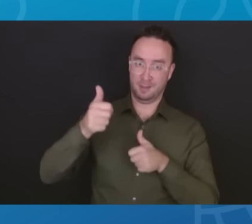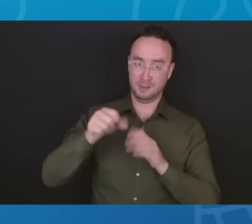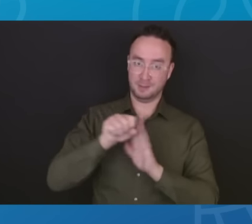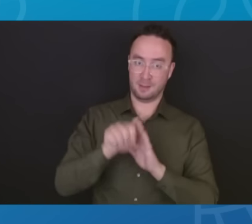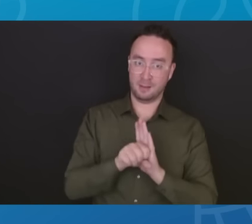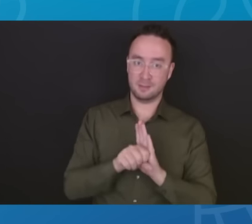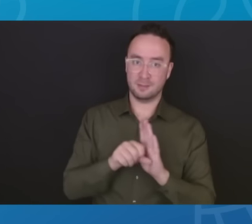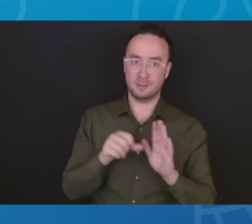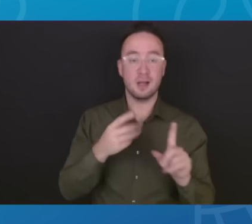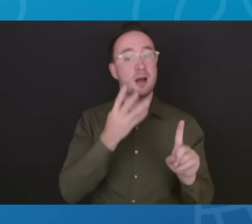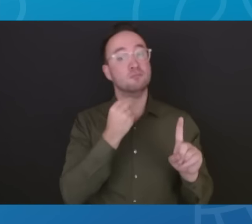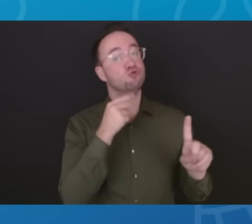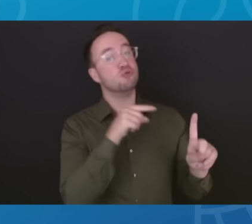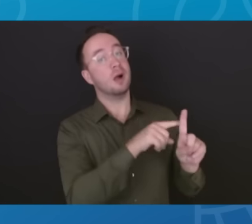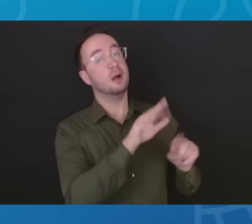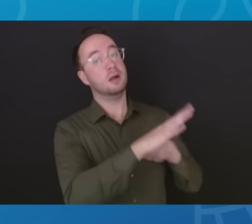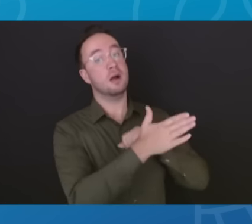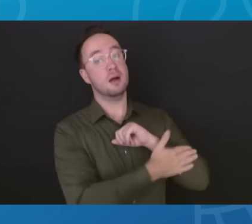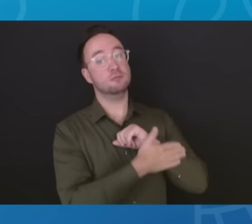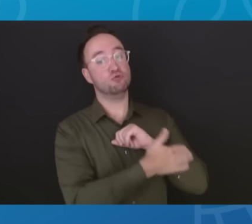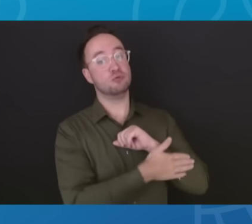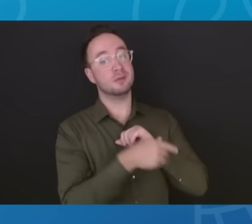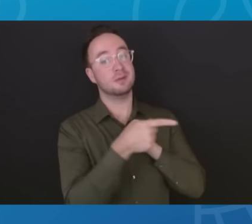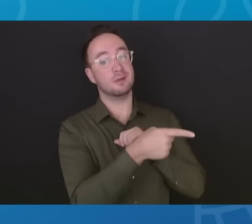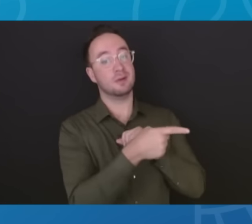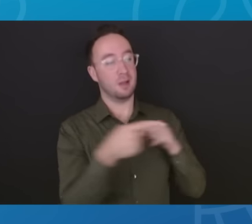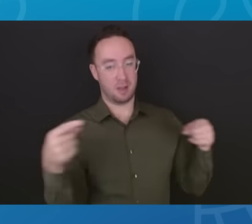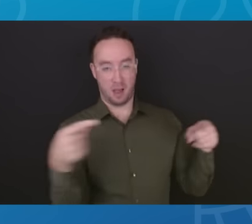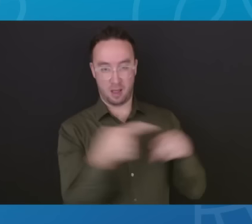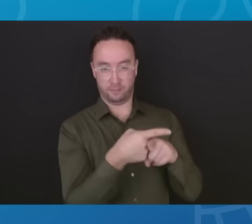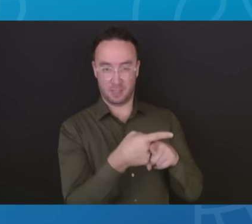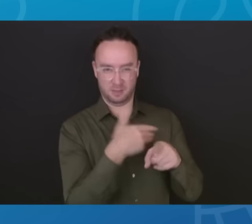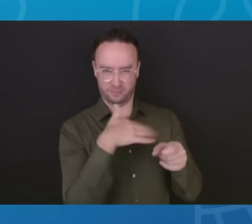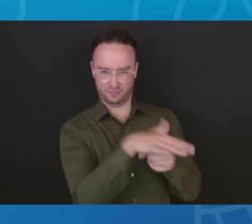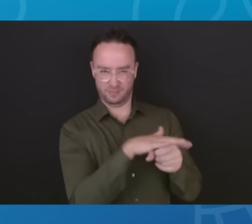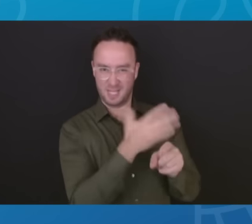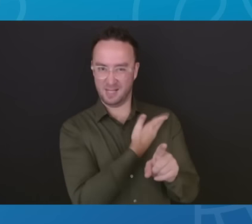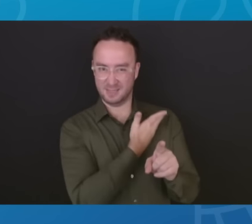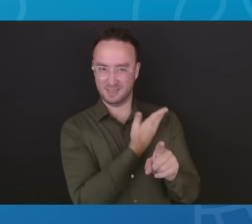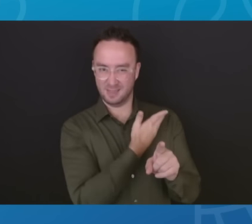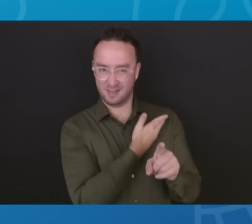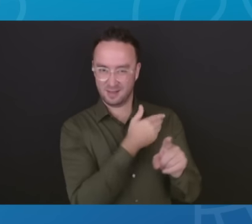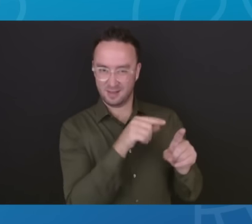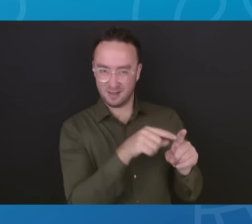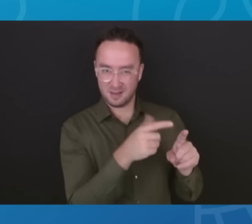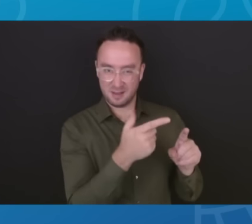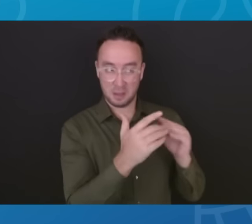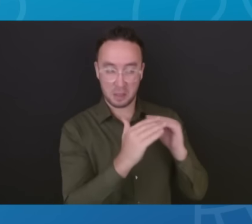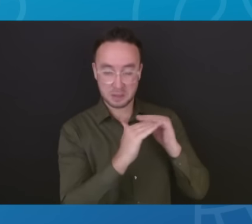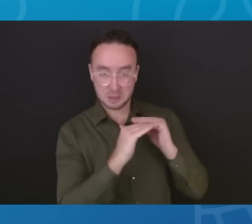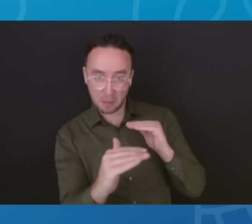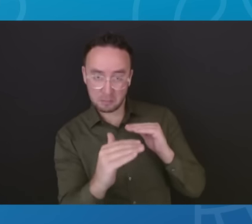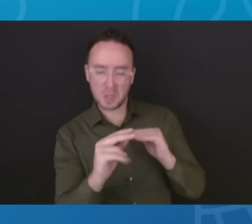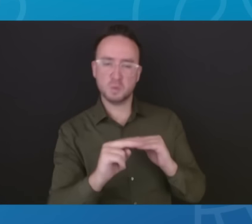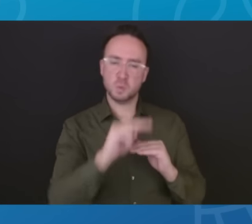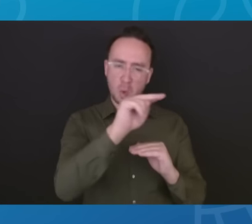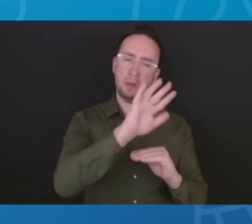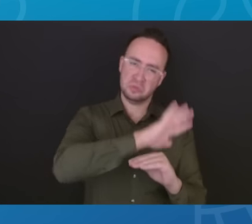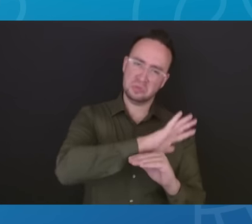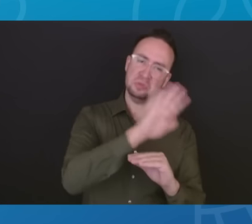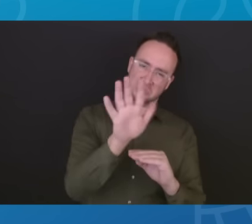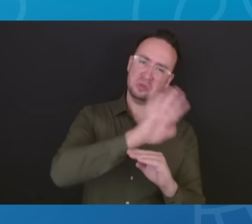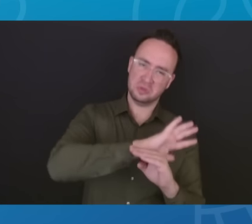Gaza, as long as it is dealing with an unstable situation on its northern border, as long as it is dealing with unrest and